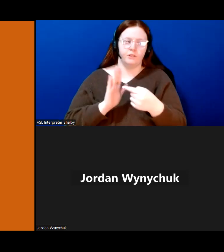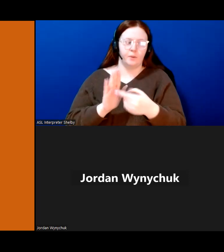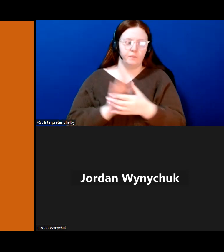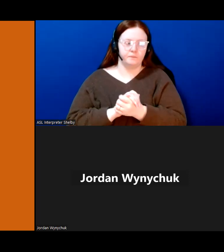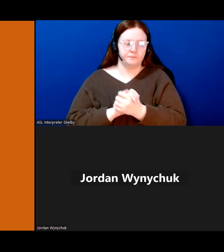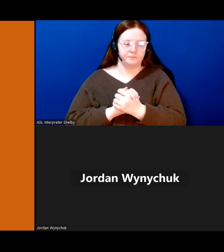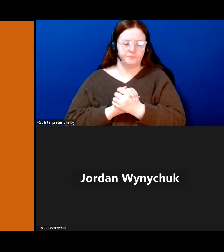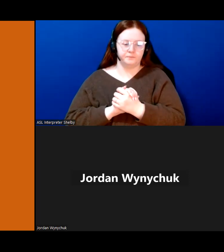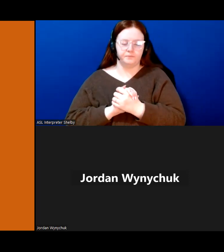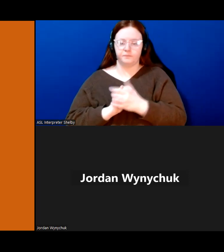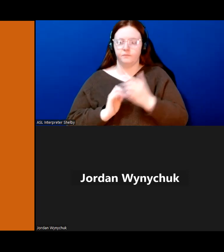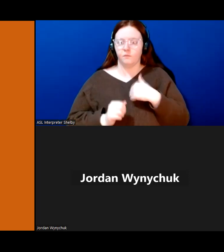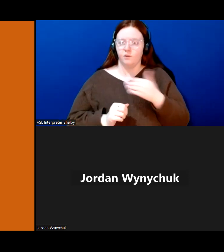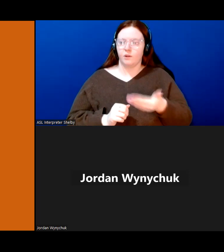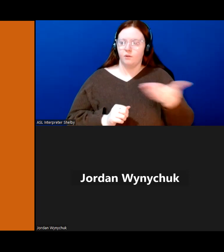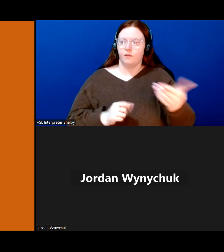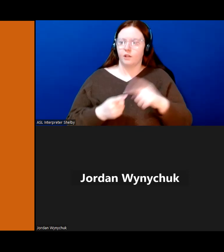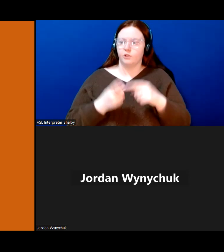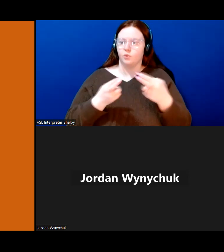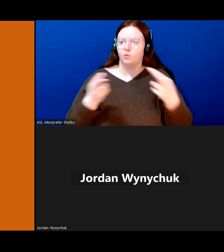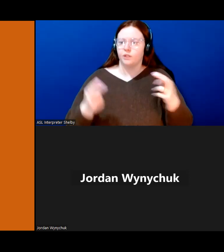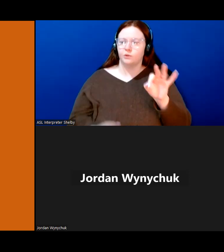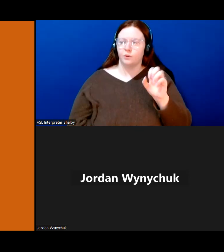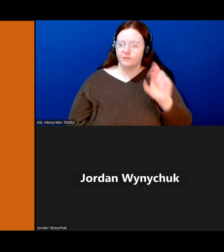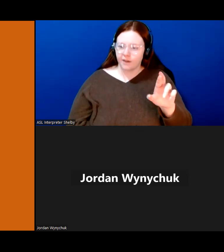been invited to resource fairs